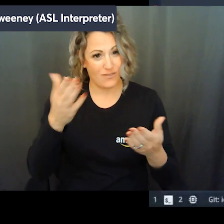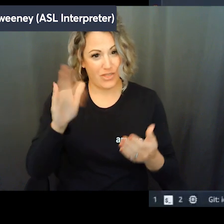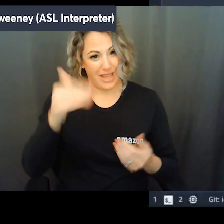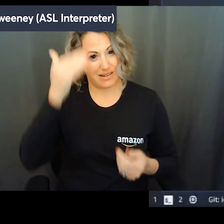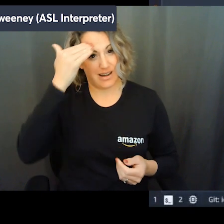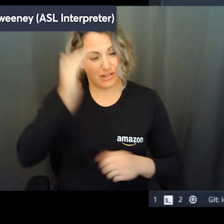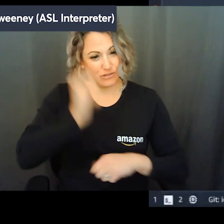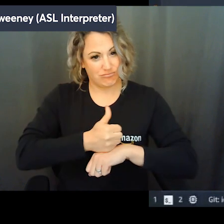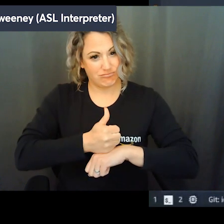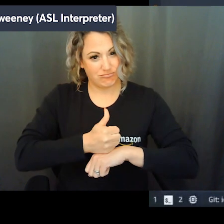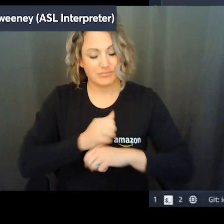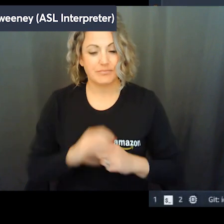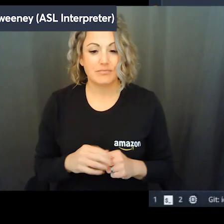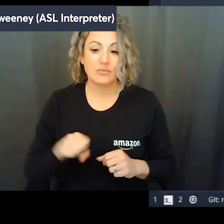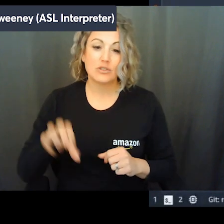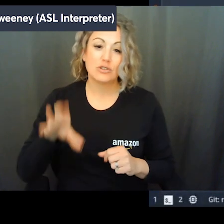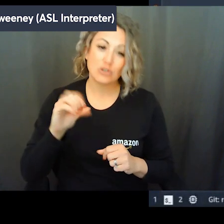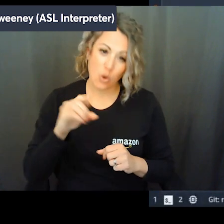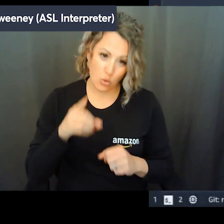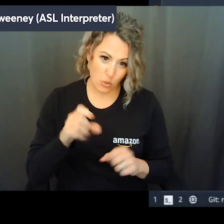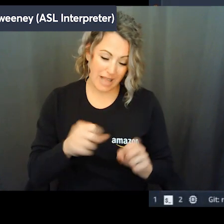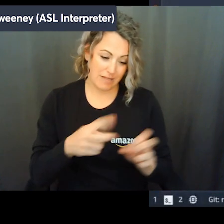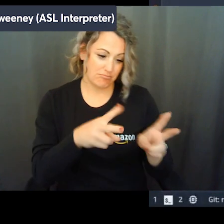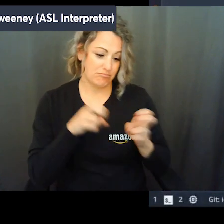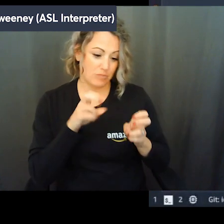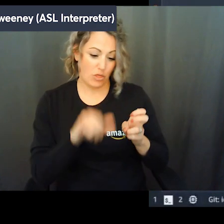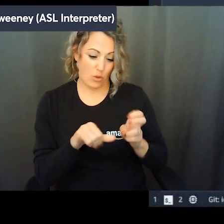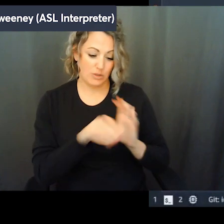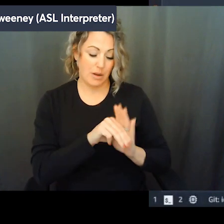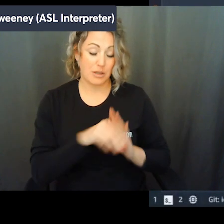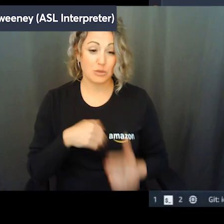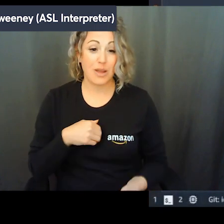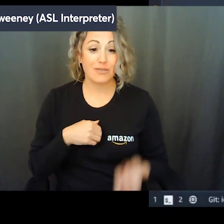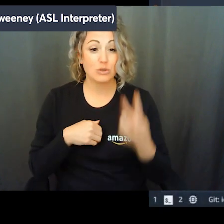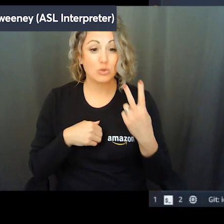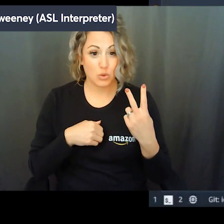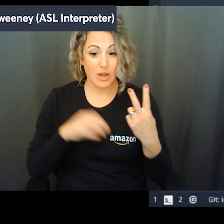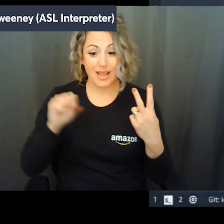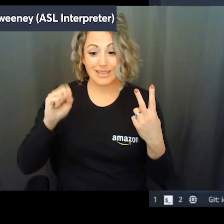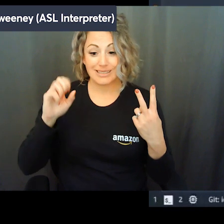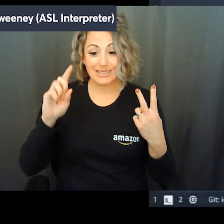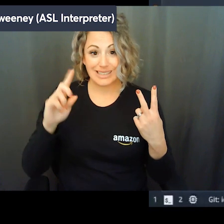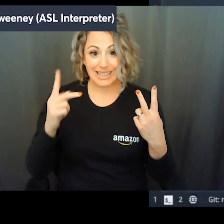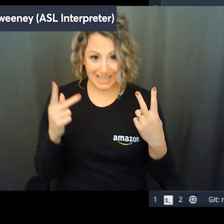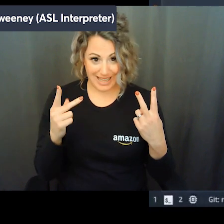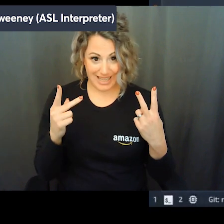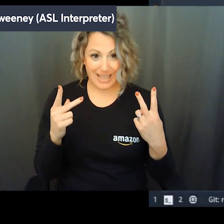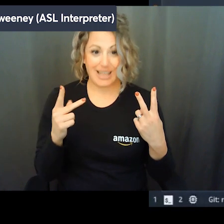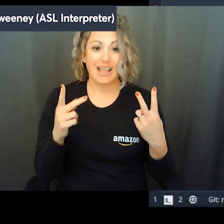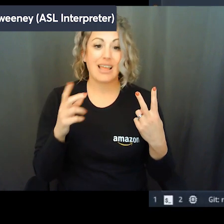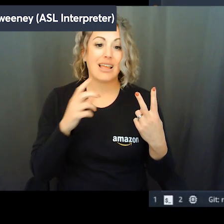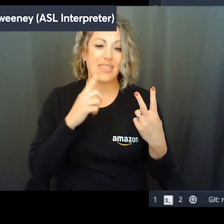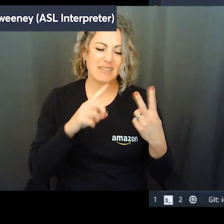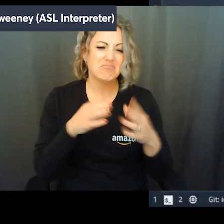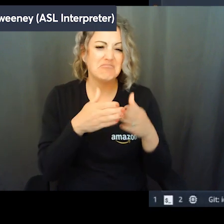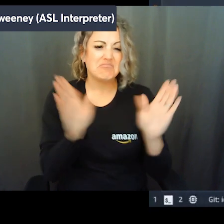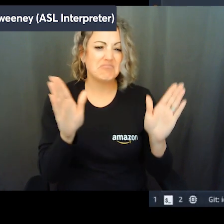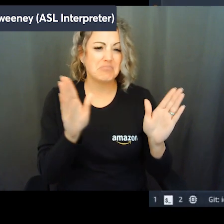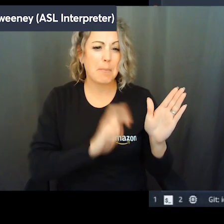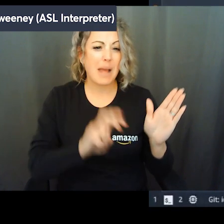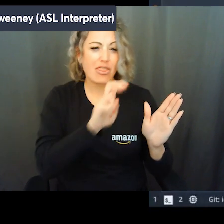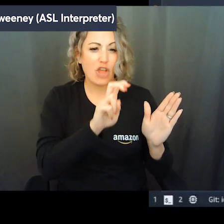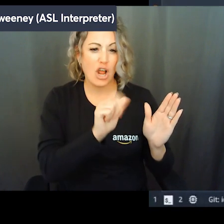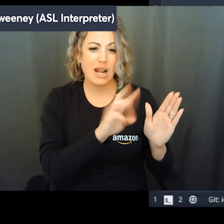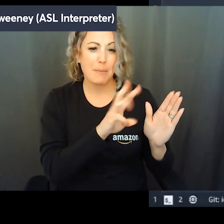models that you have, especially for popular frameworks. So we have 2 main SDKs that we work with, the Boto 3 SDK, which is the general AWS Python